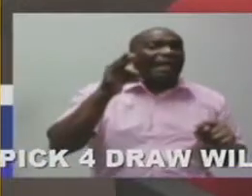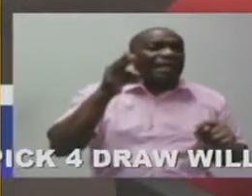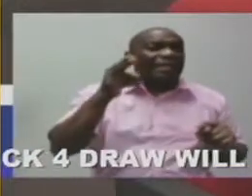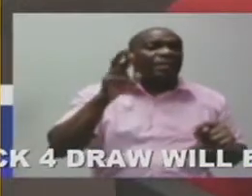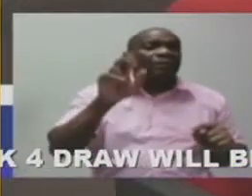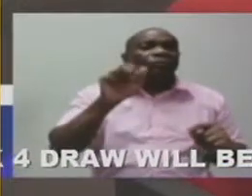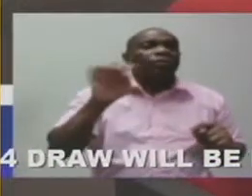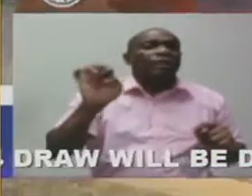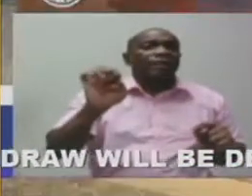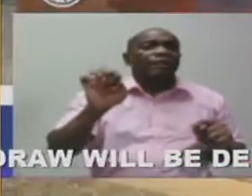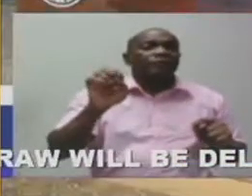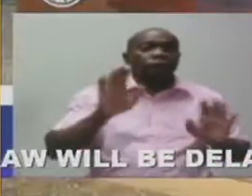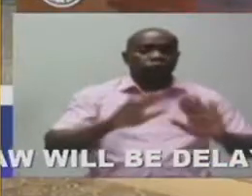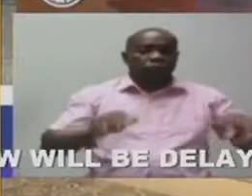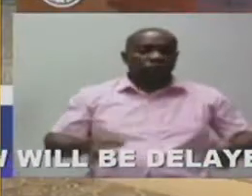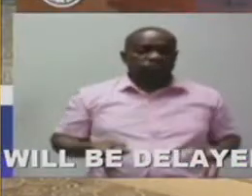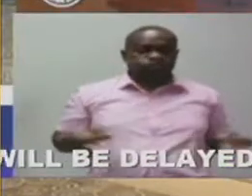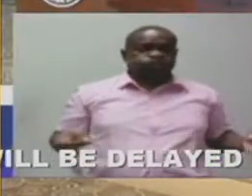diabetes.